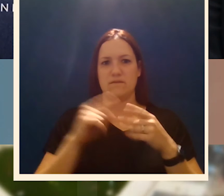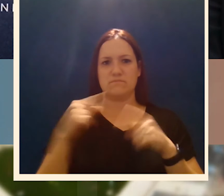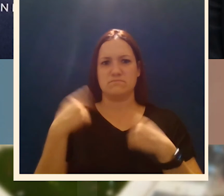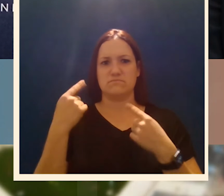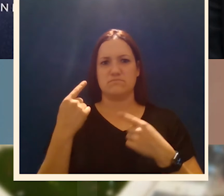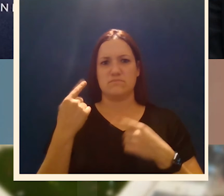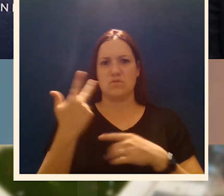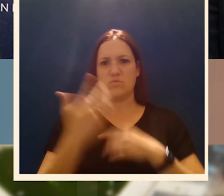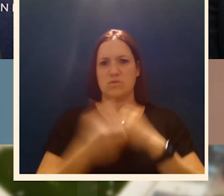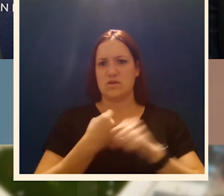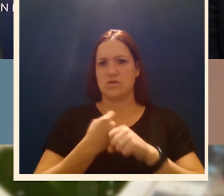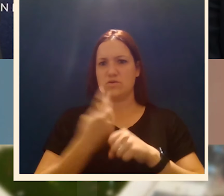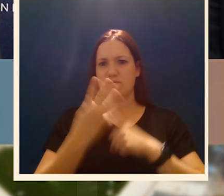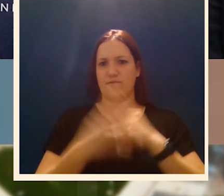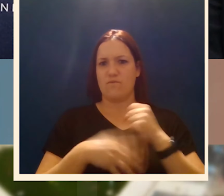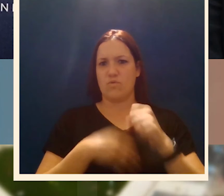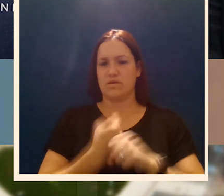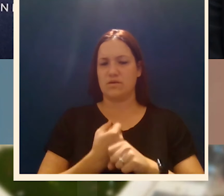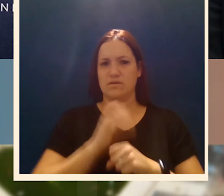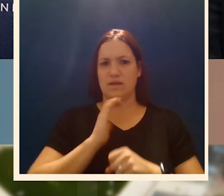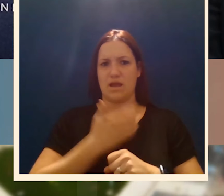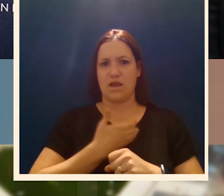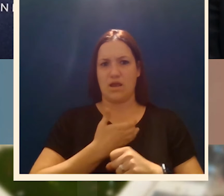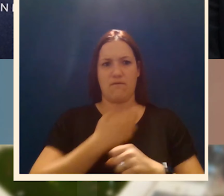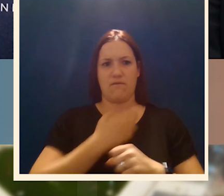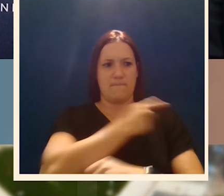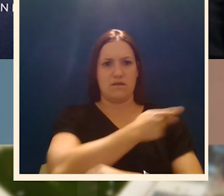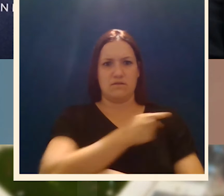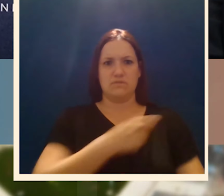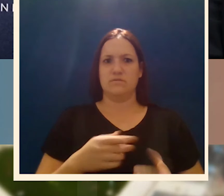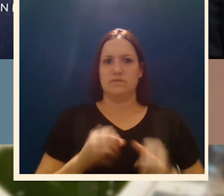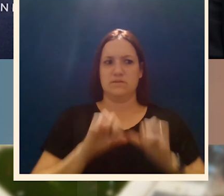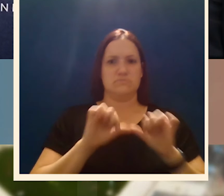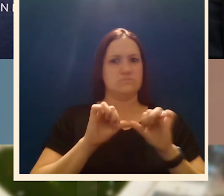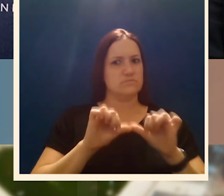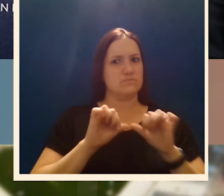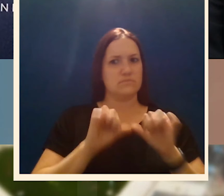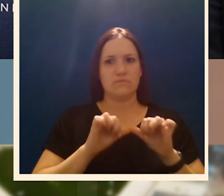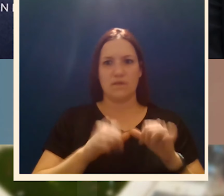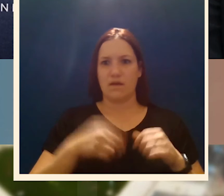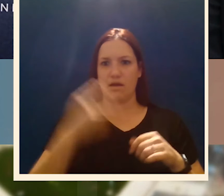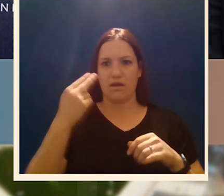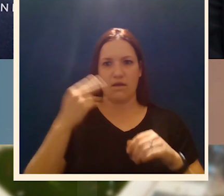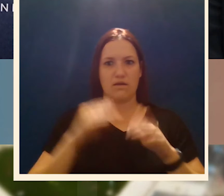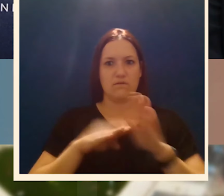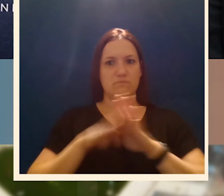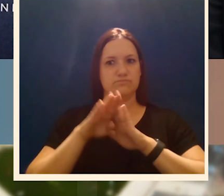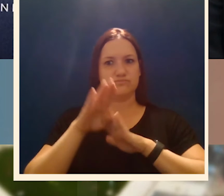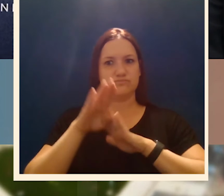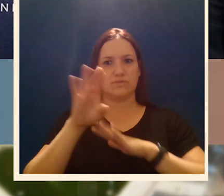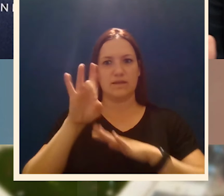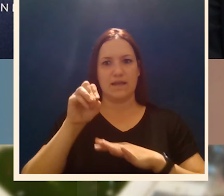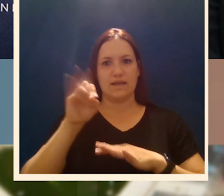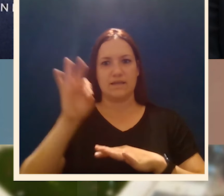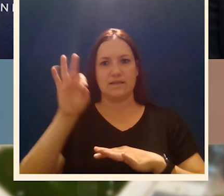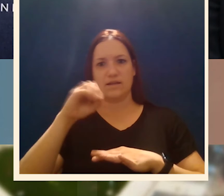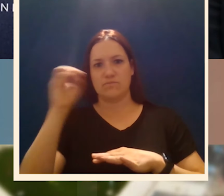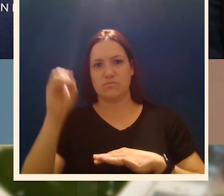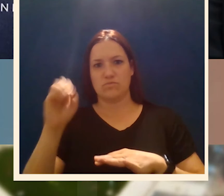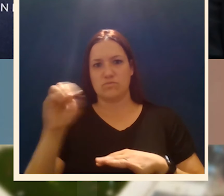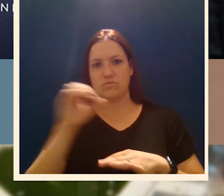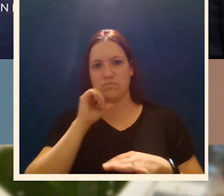3-4 years, our inpatient census runs a pretty constant, 80 to 90%. There no longer